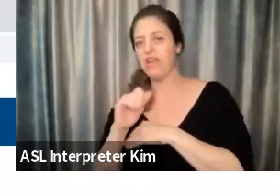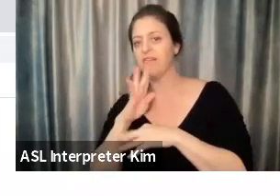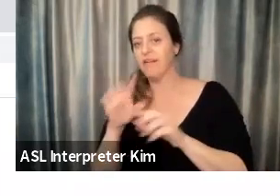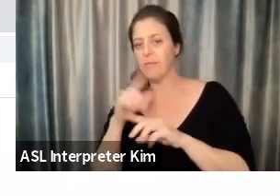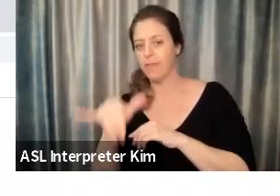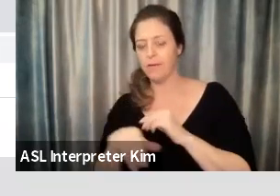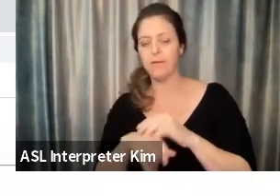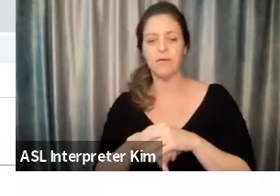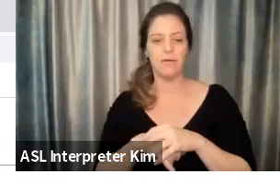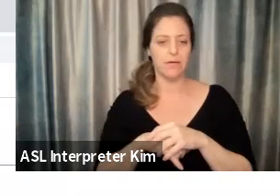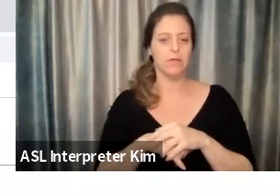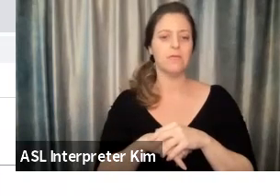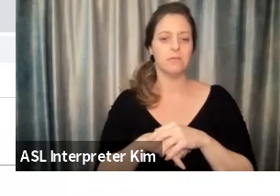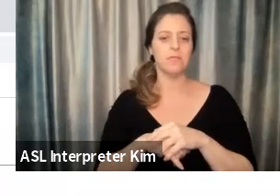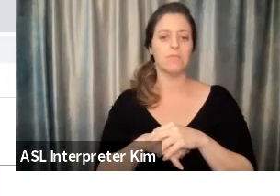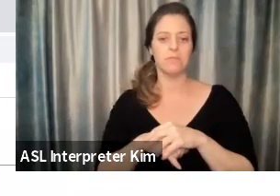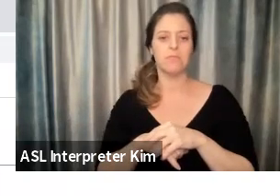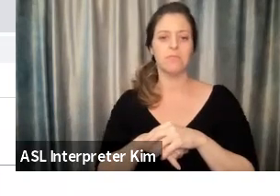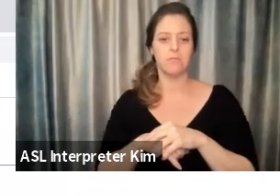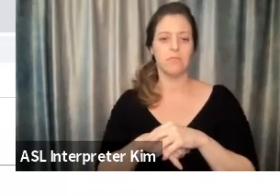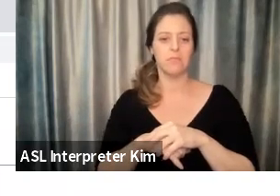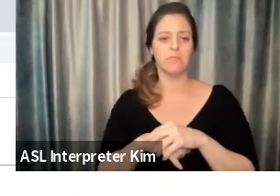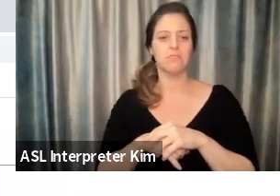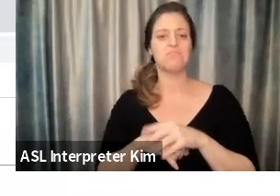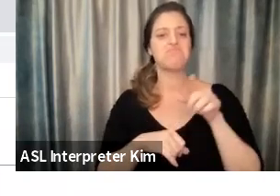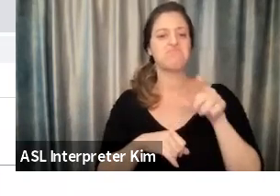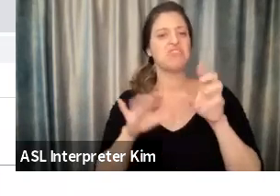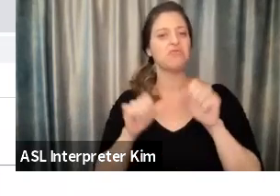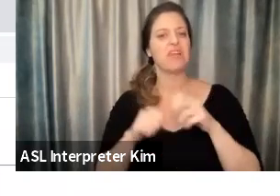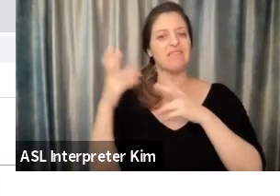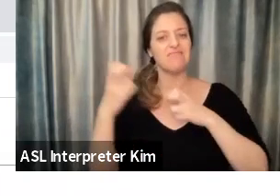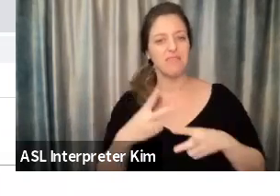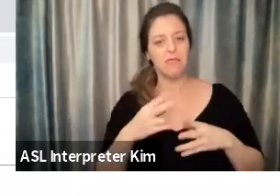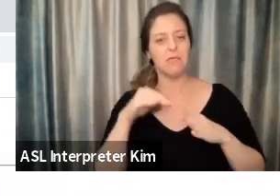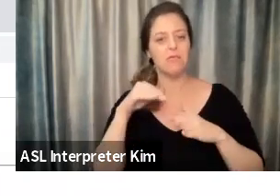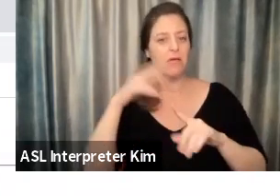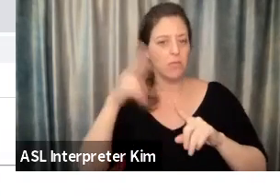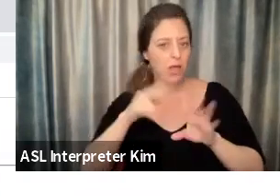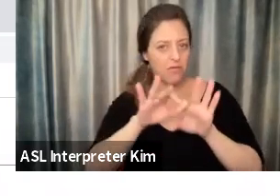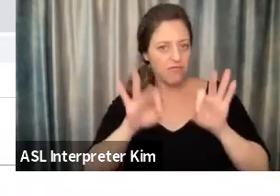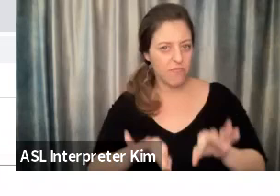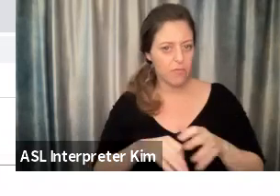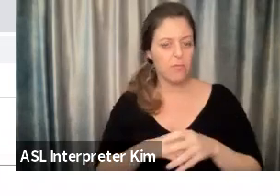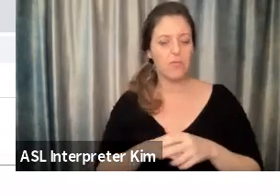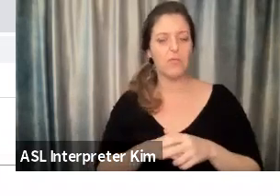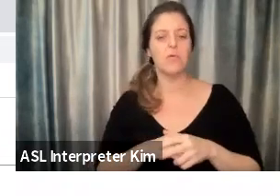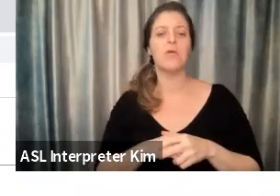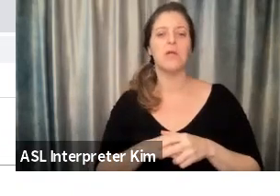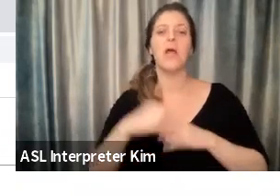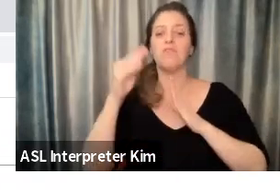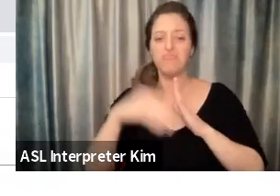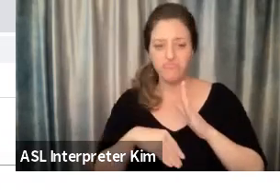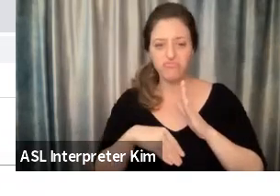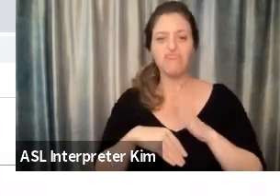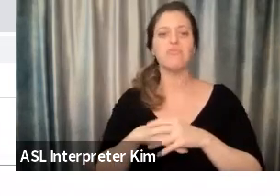so in this case, this goes into detail as far as where you could download the application. You could, you know, in this case, complete it, and then